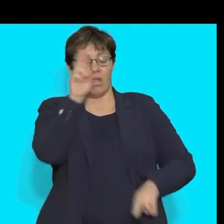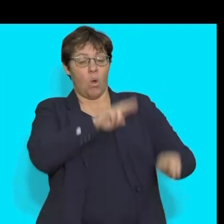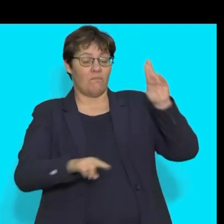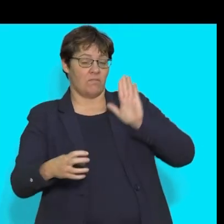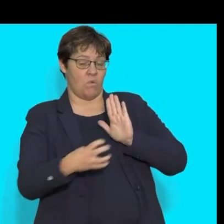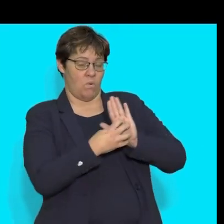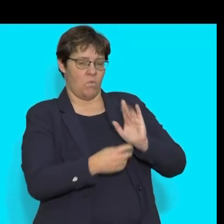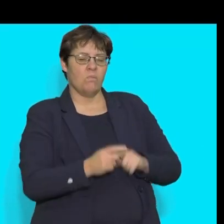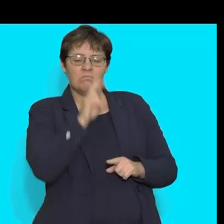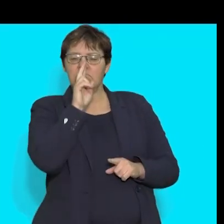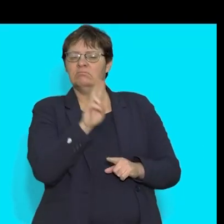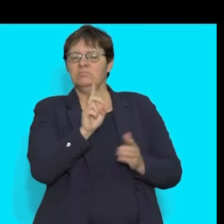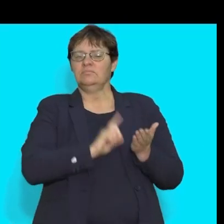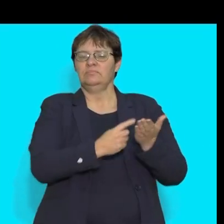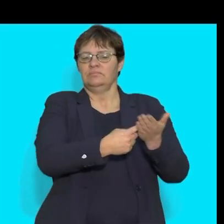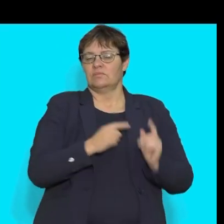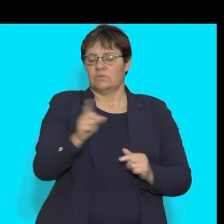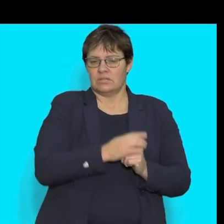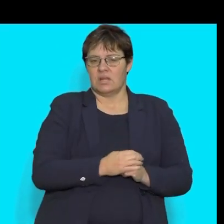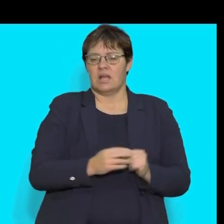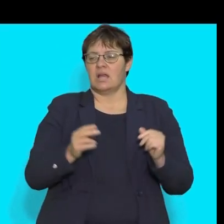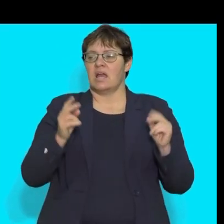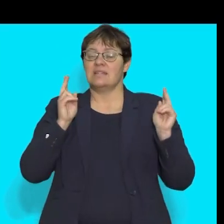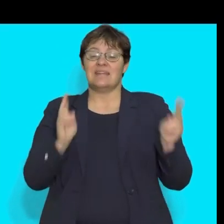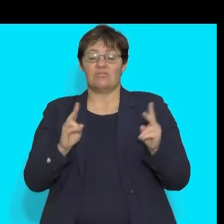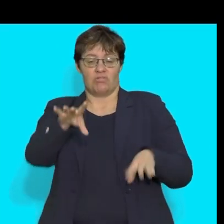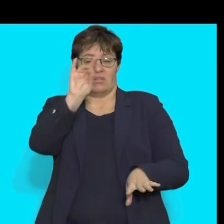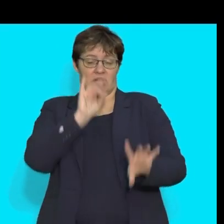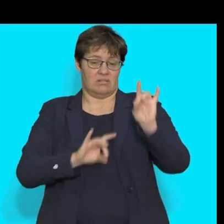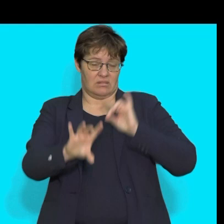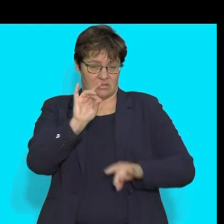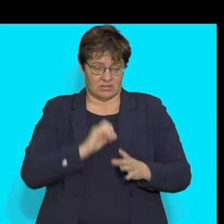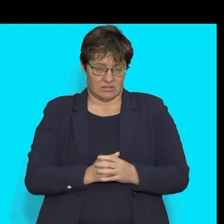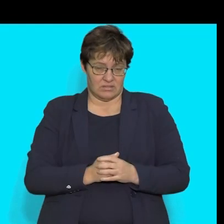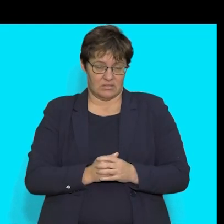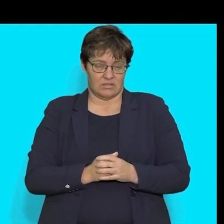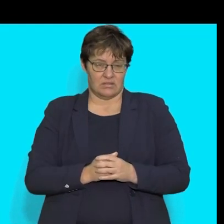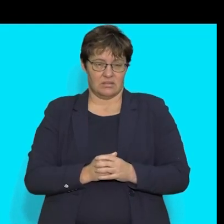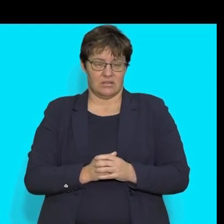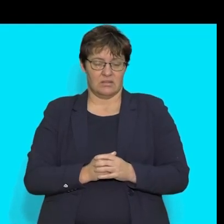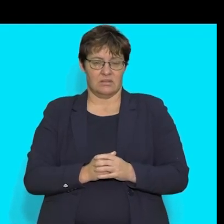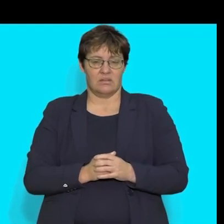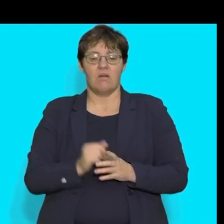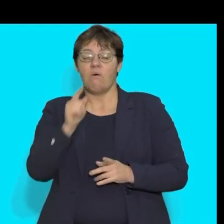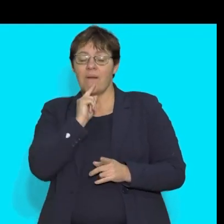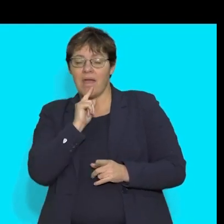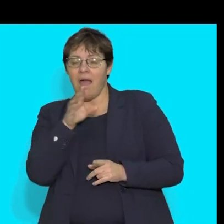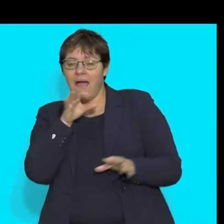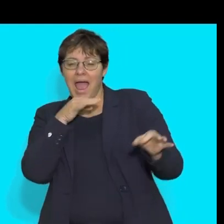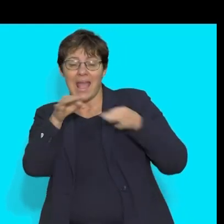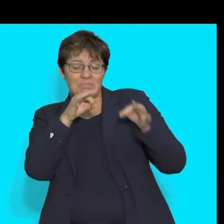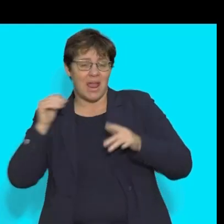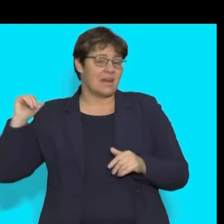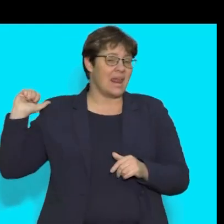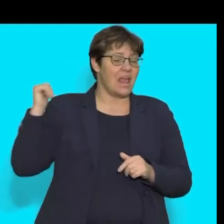As an overview, we're going to spend some time talking about natural selection. It's important that when we